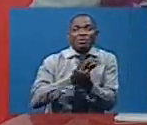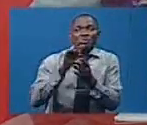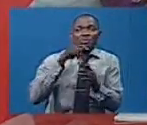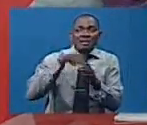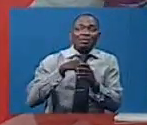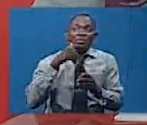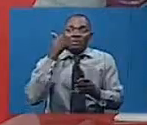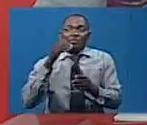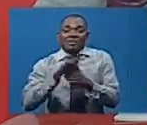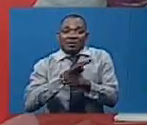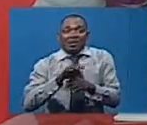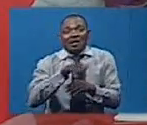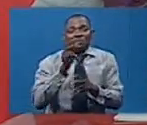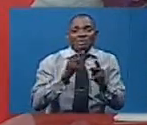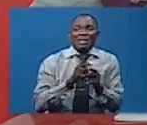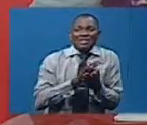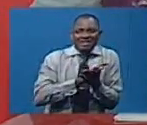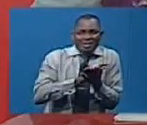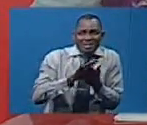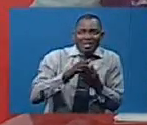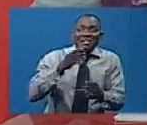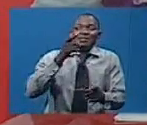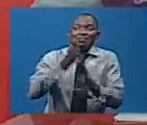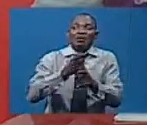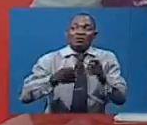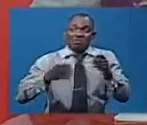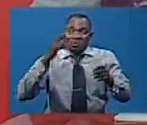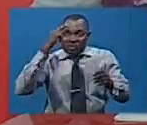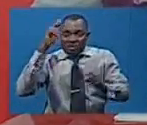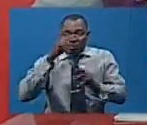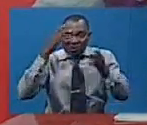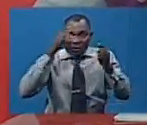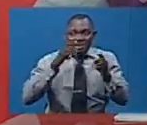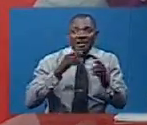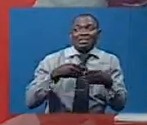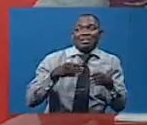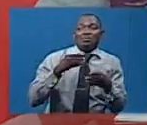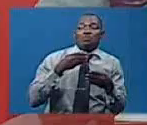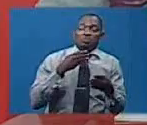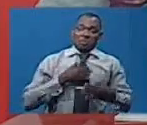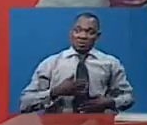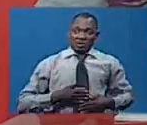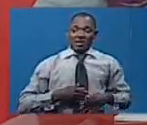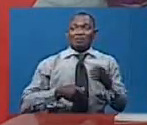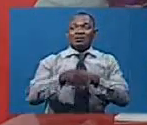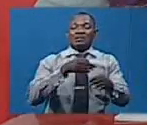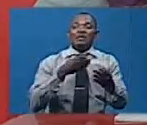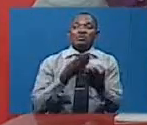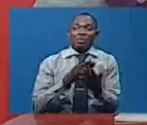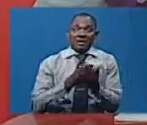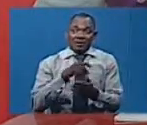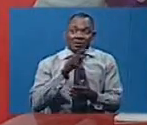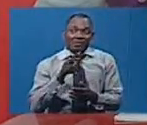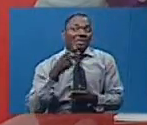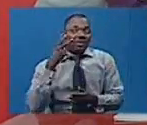in this act, or are there genuine and justifiable reasons why people decide to sell their bodies? Abdul Hayi Moomen